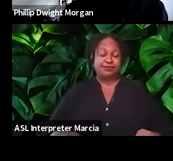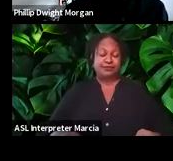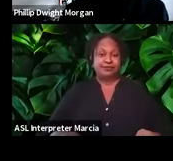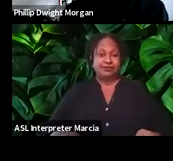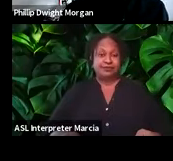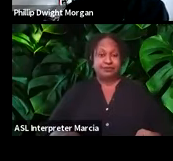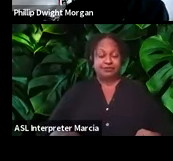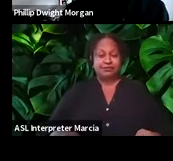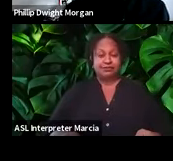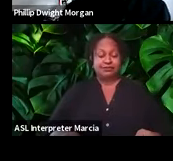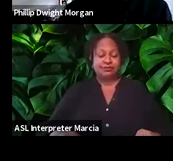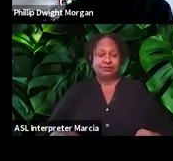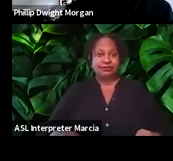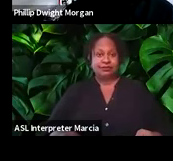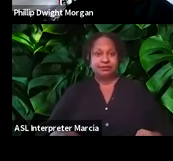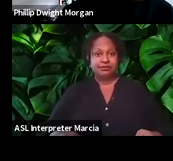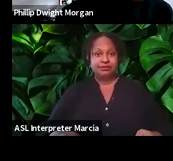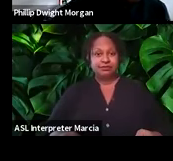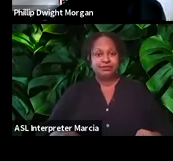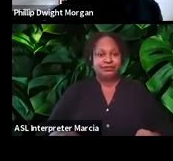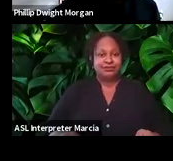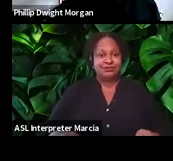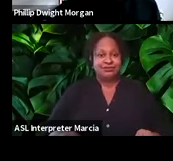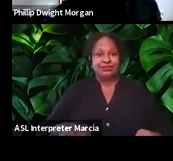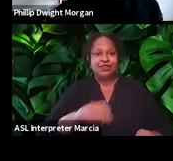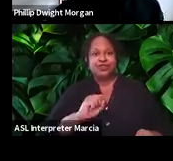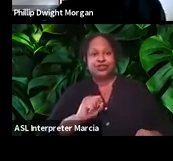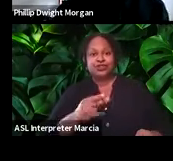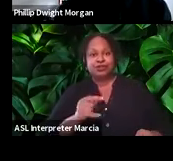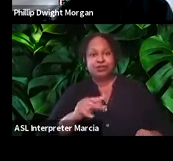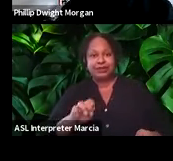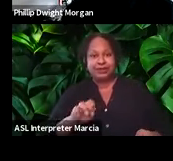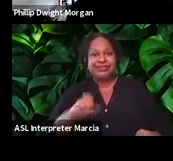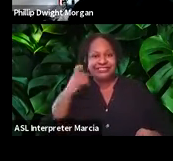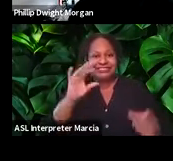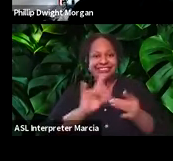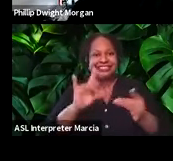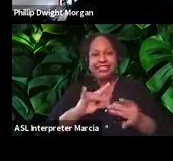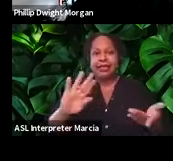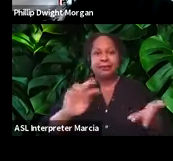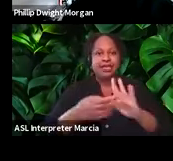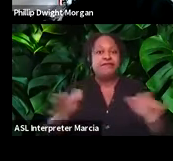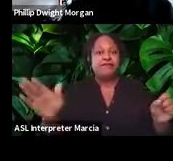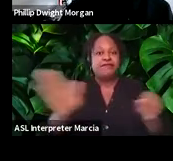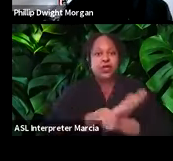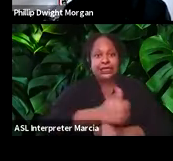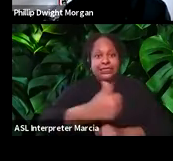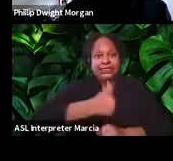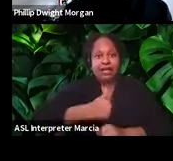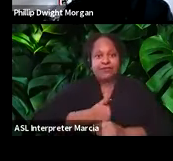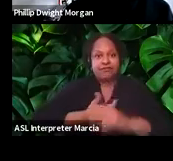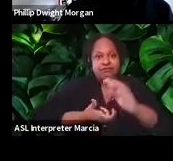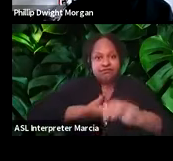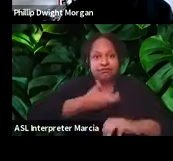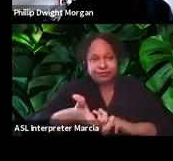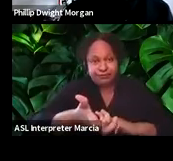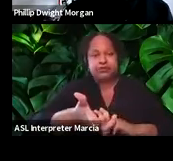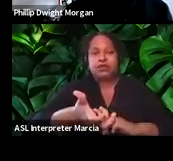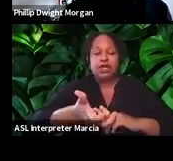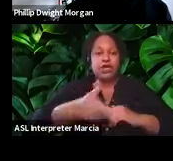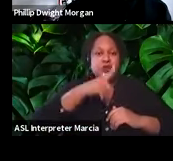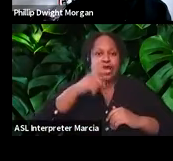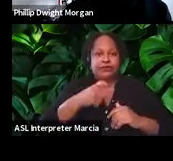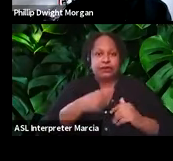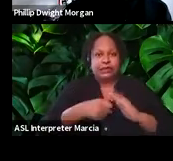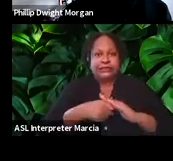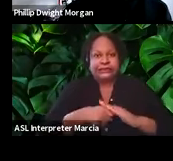And be us, you know, Sharmarke said, the opportunity to be wholesome, to be our whole selves and not feel like we need to